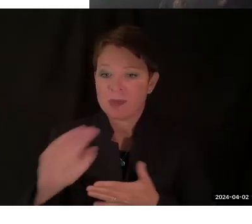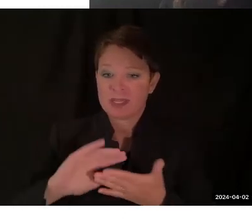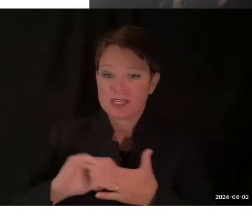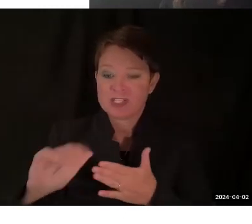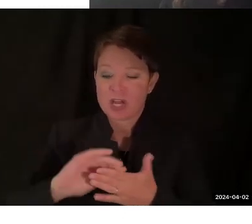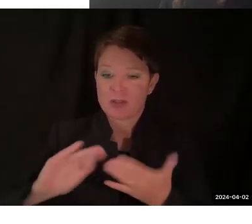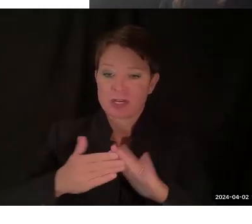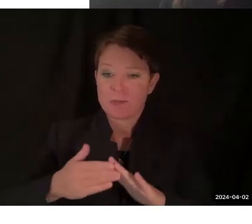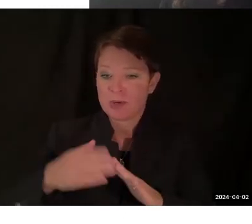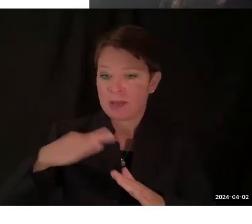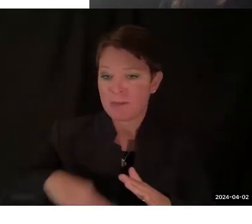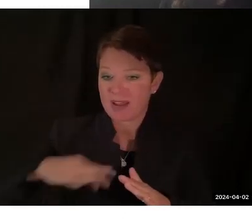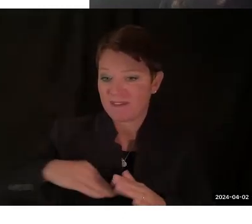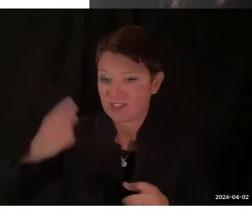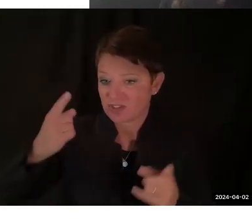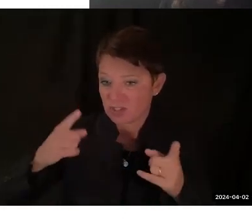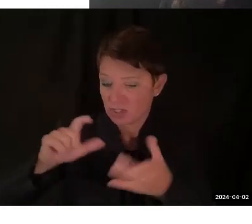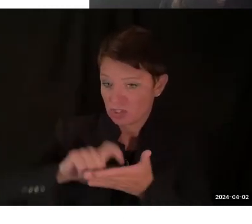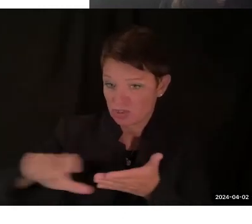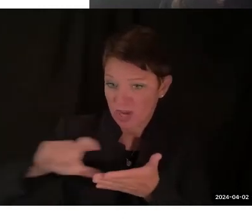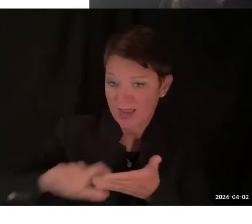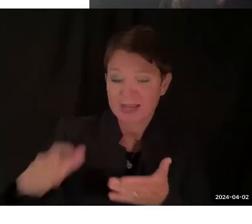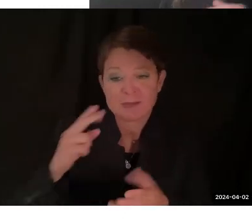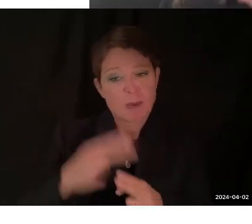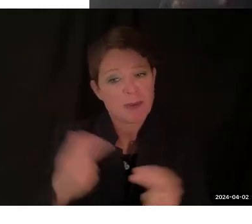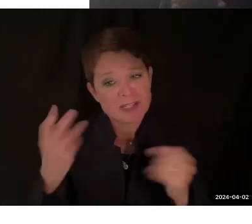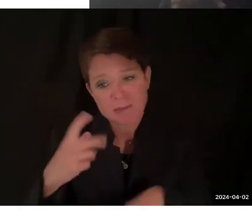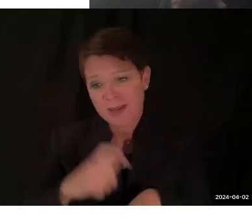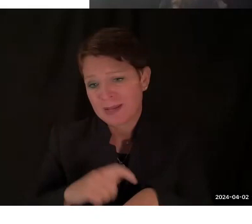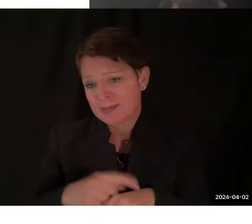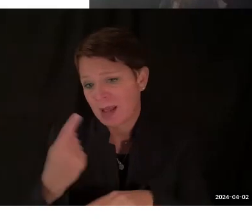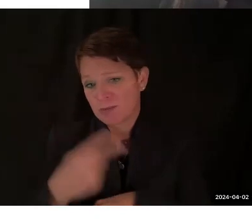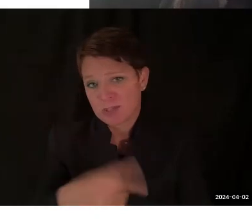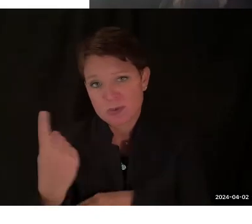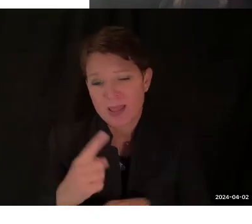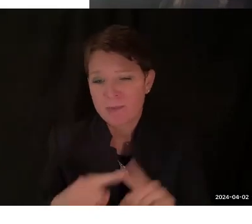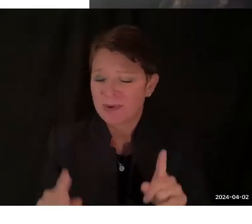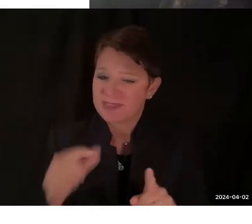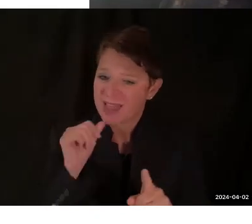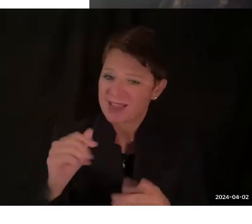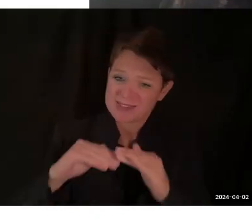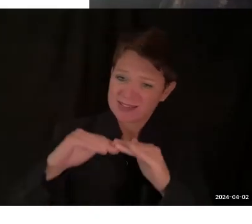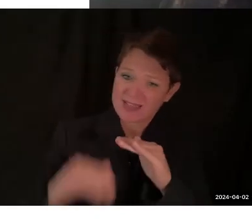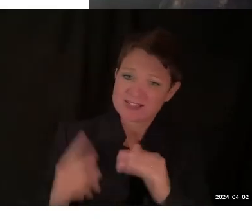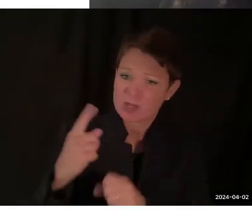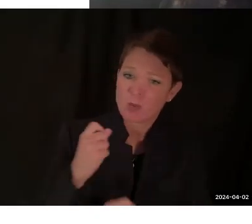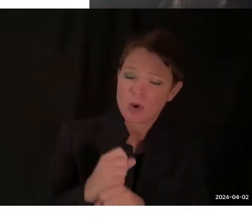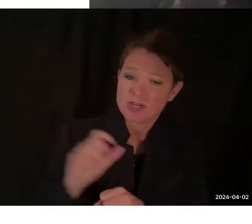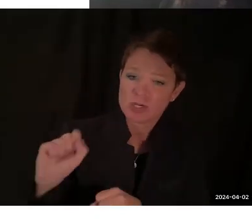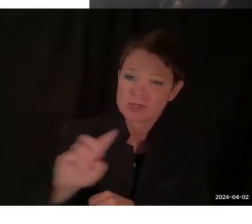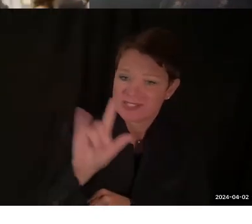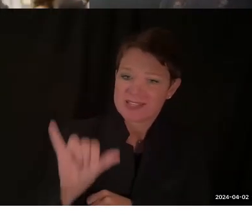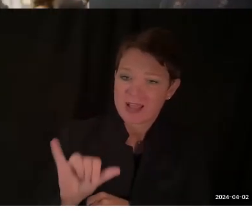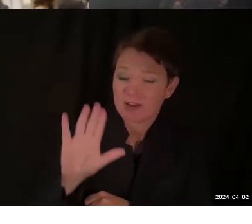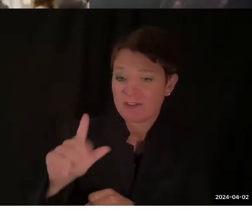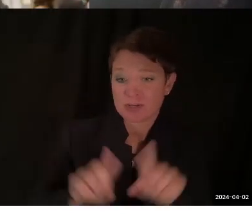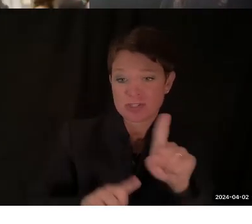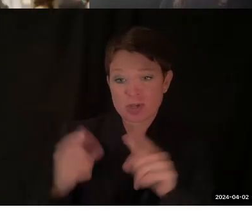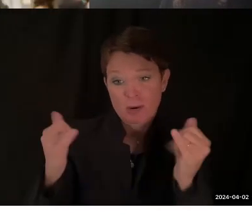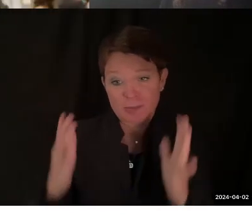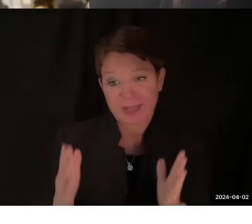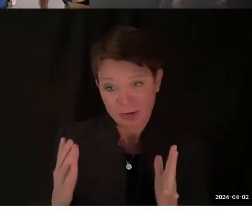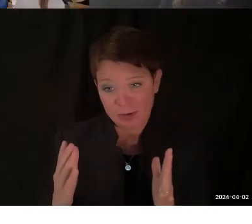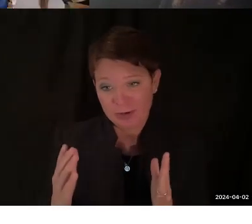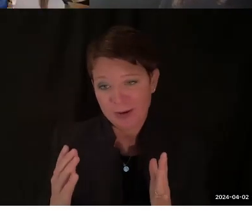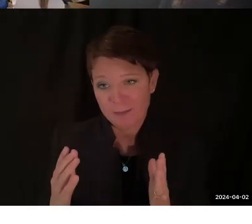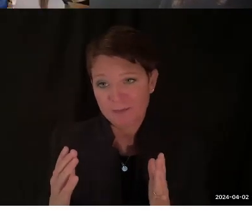community benefits agreement check, and it's been mentioned many times today, but that's less than 1 year's salary of your star player.